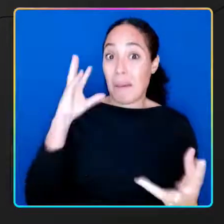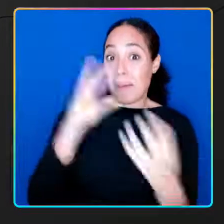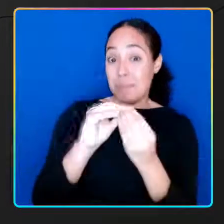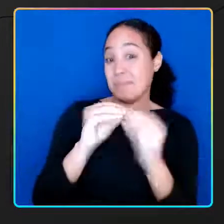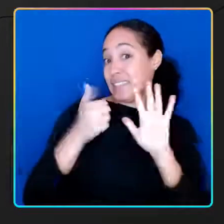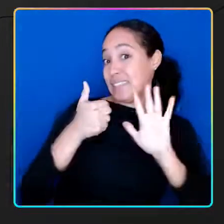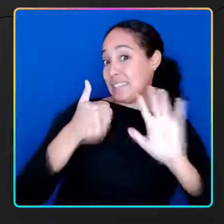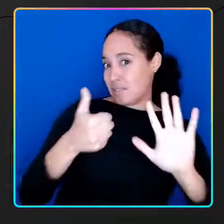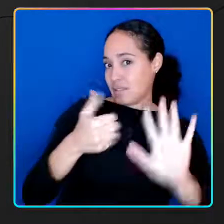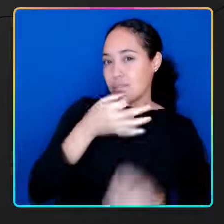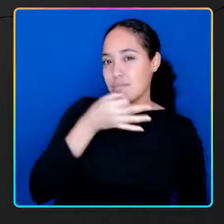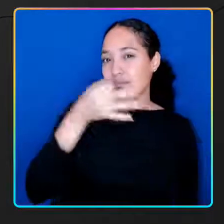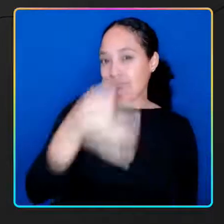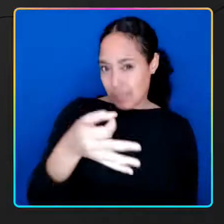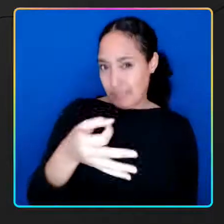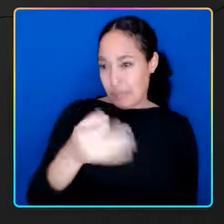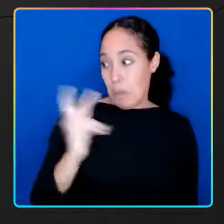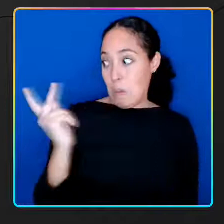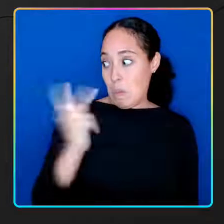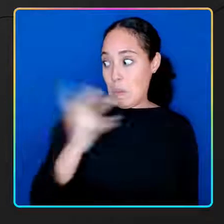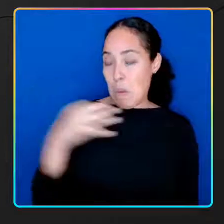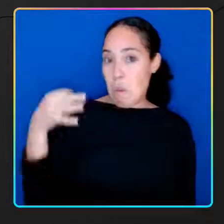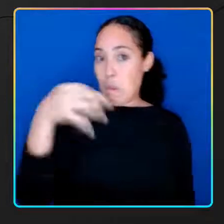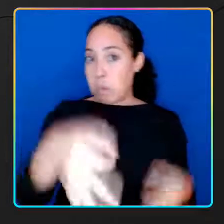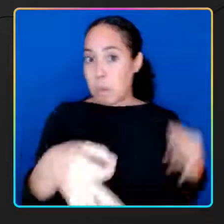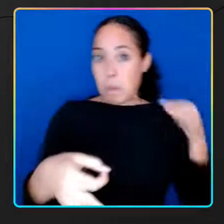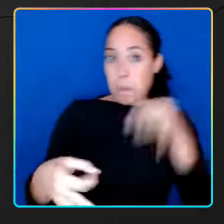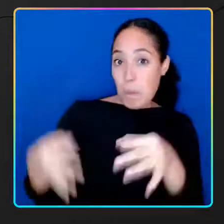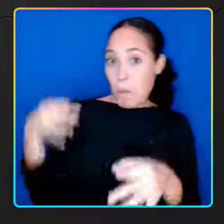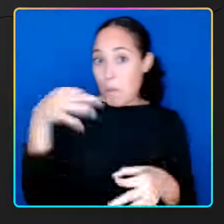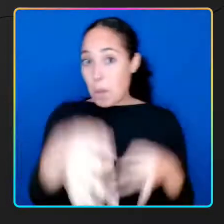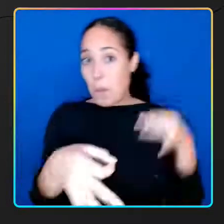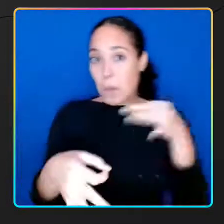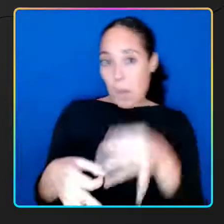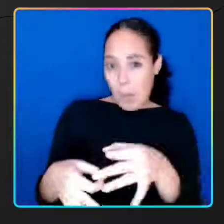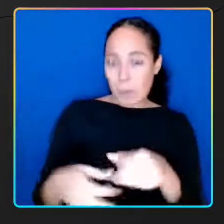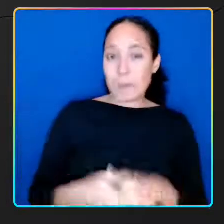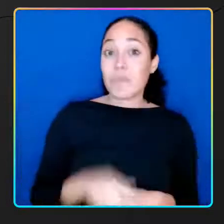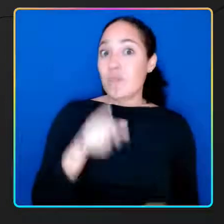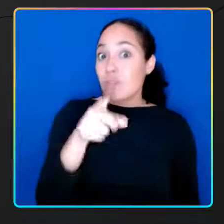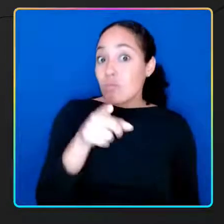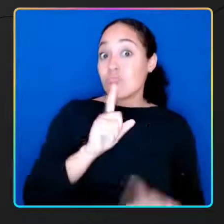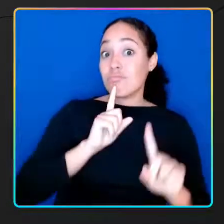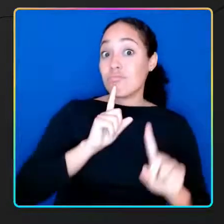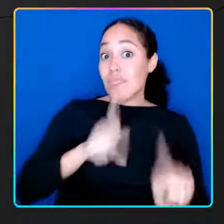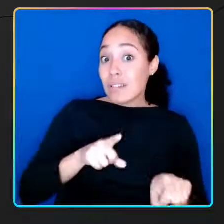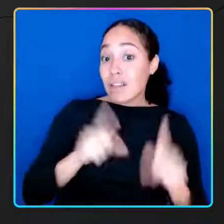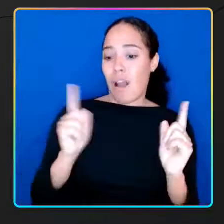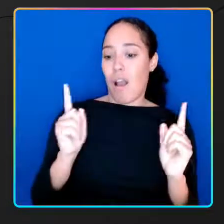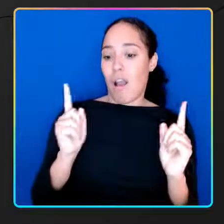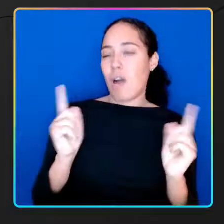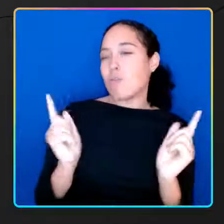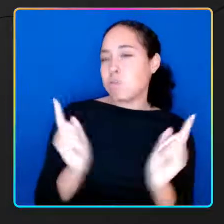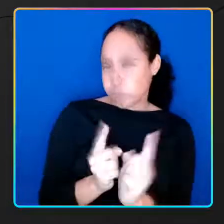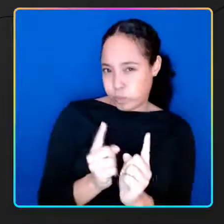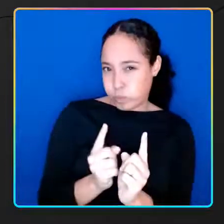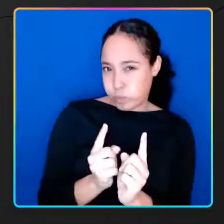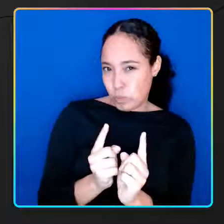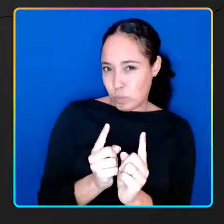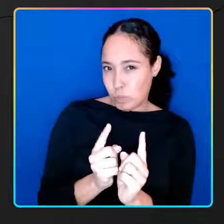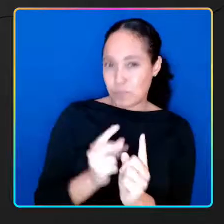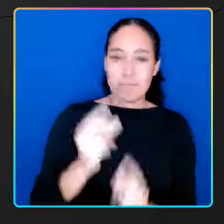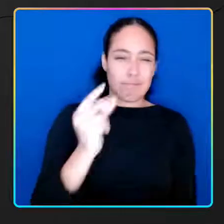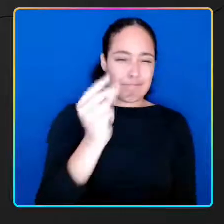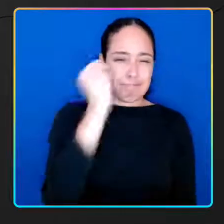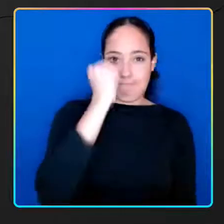and Henk will alternate the different questions. And we would really like you to answer those questions as quickly as possible.